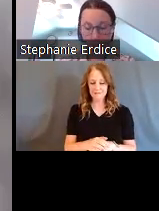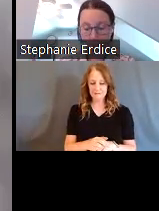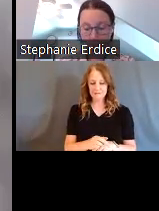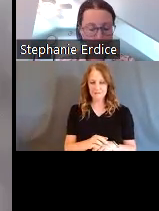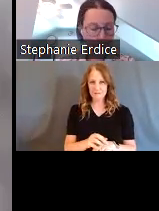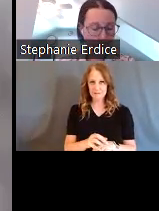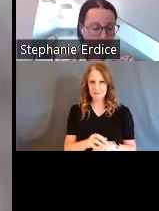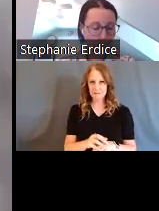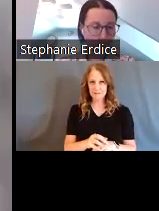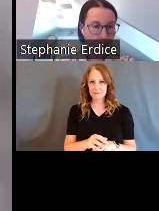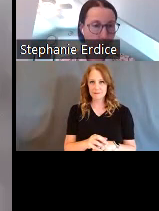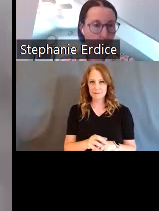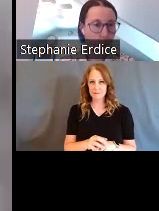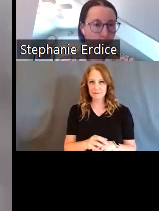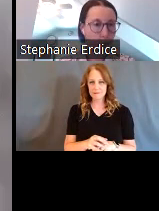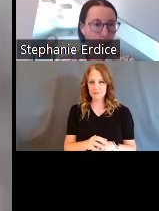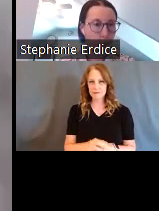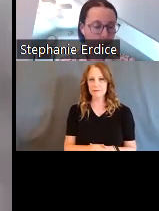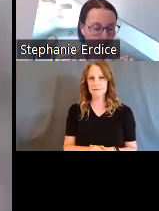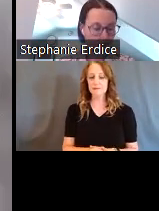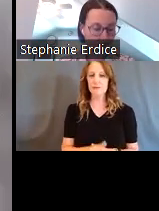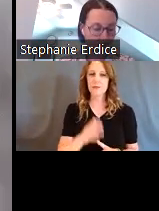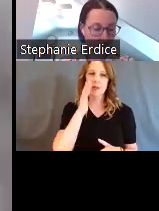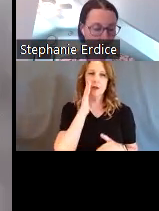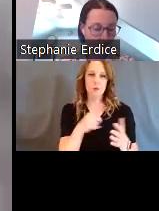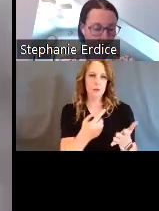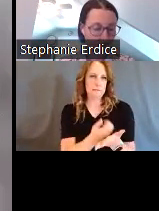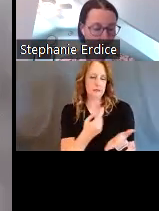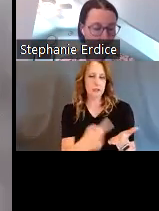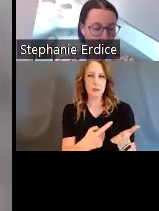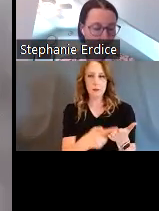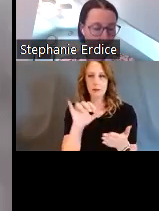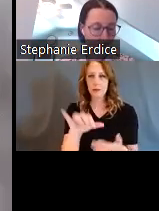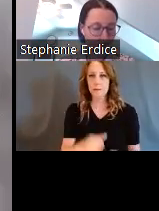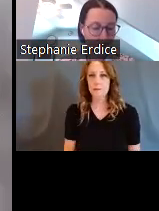chat. I don't know why I said staff. And we'll talk about that a little bit.